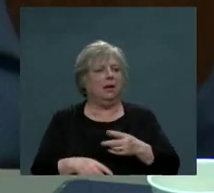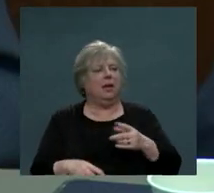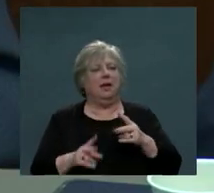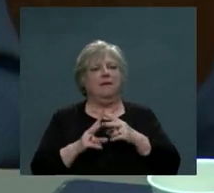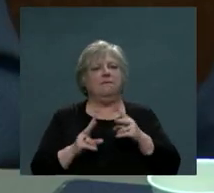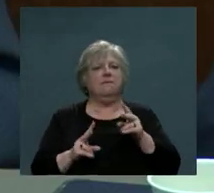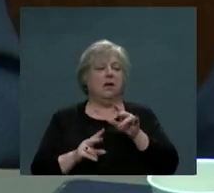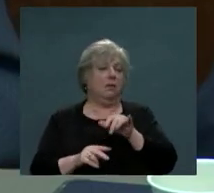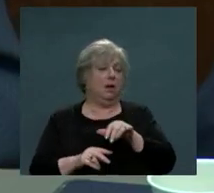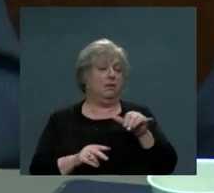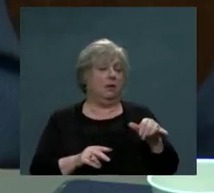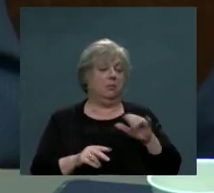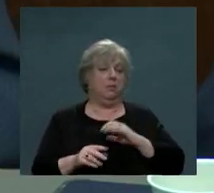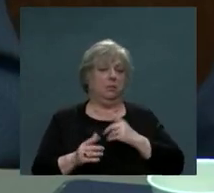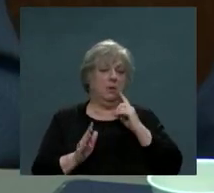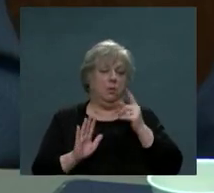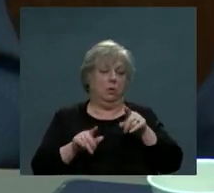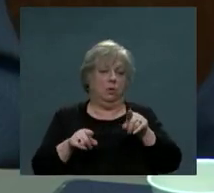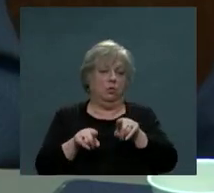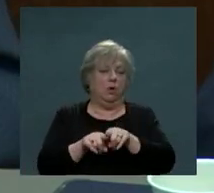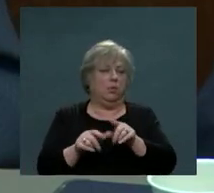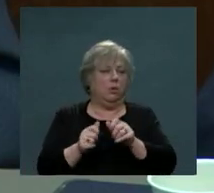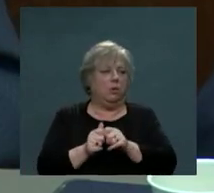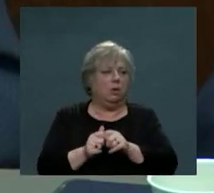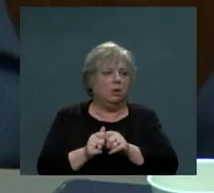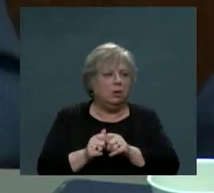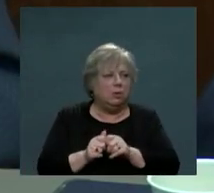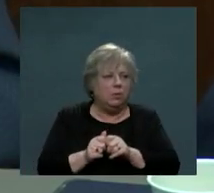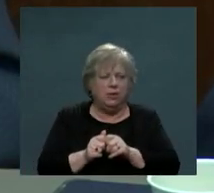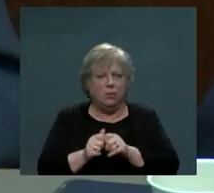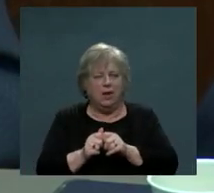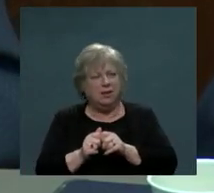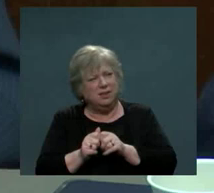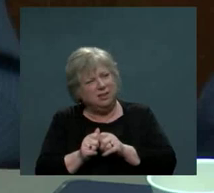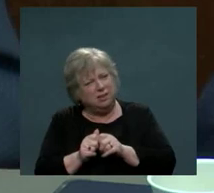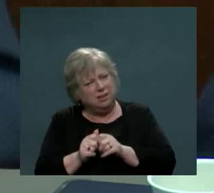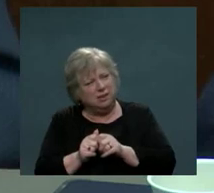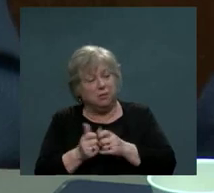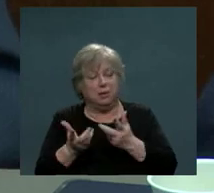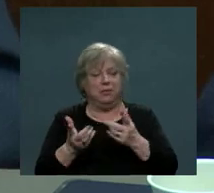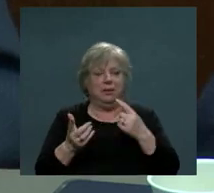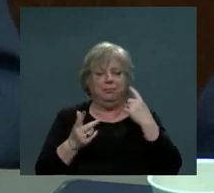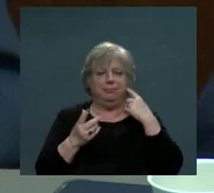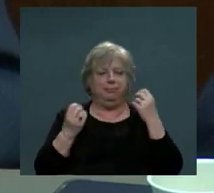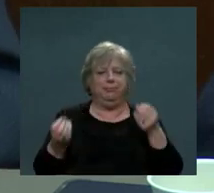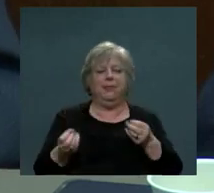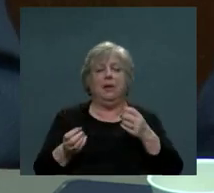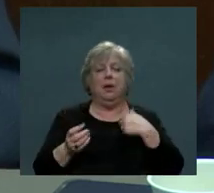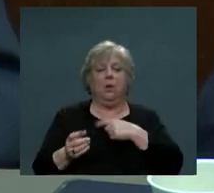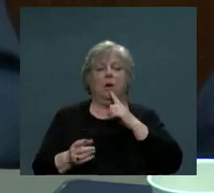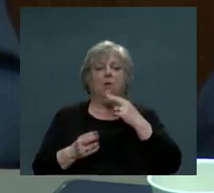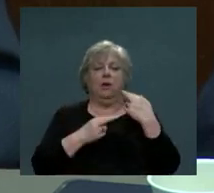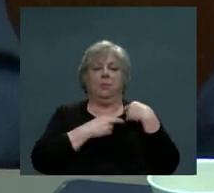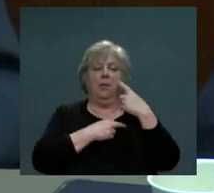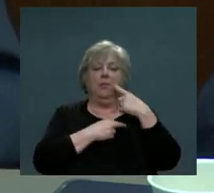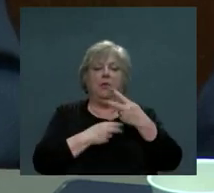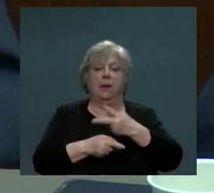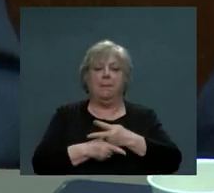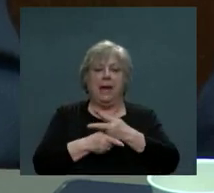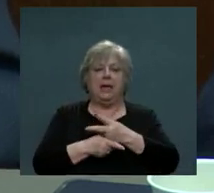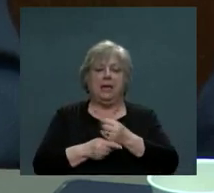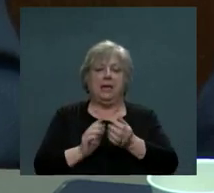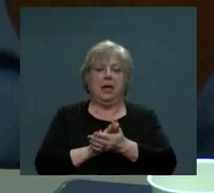similar to our agreement with the Arts Center. We're responsible for the maintenance